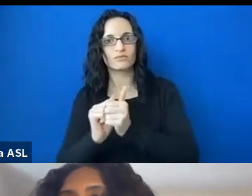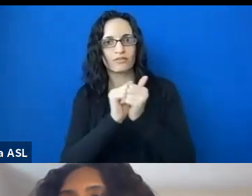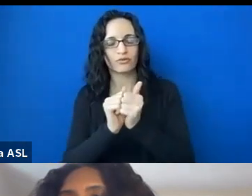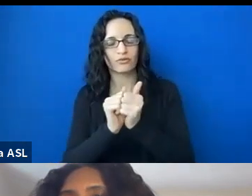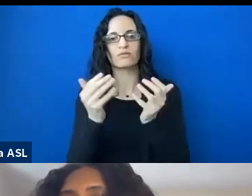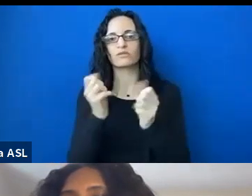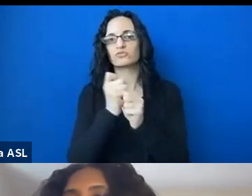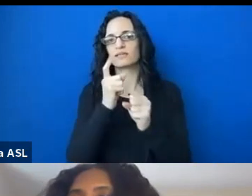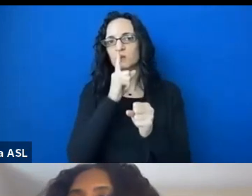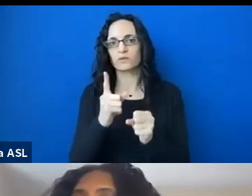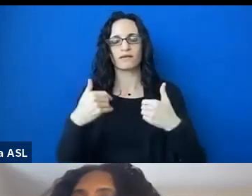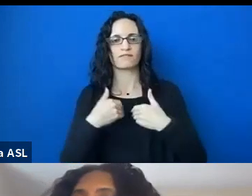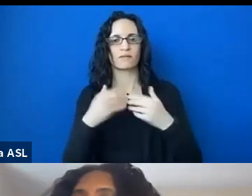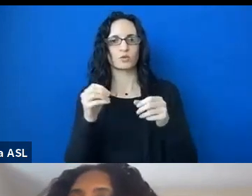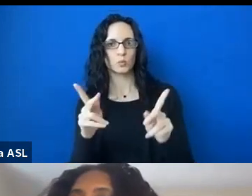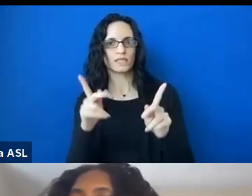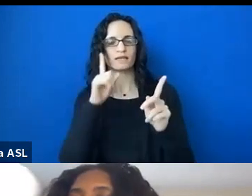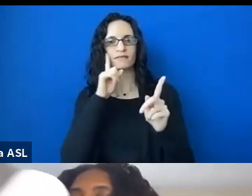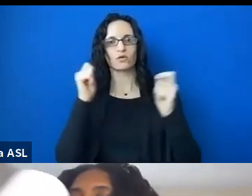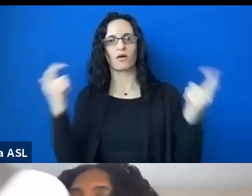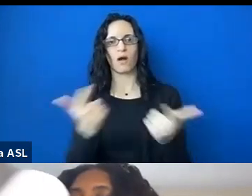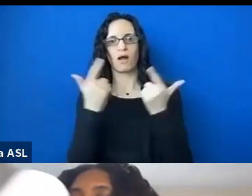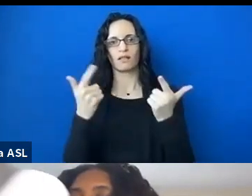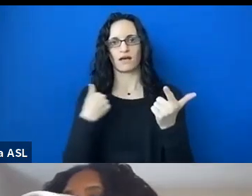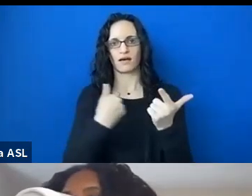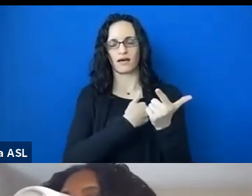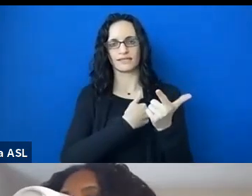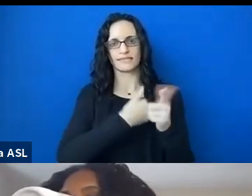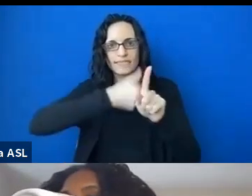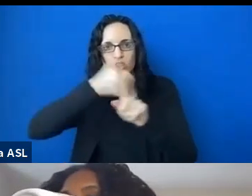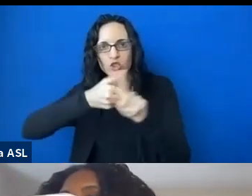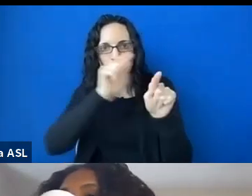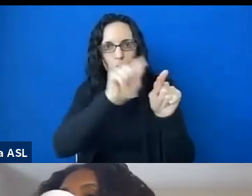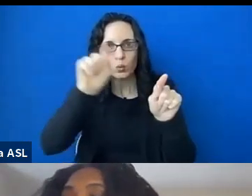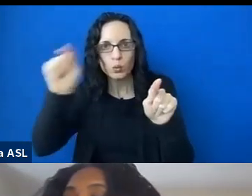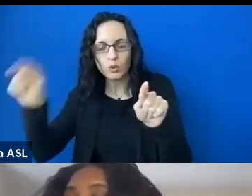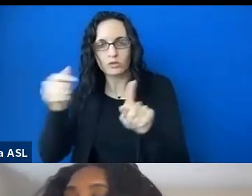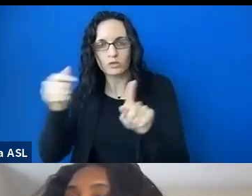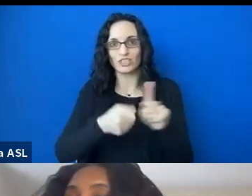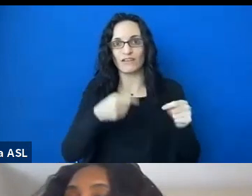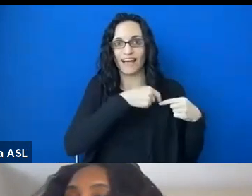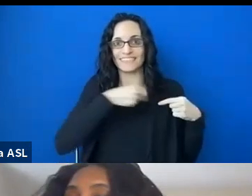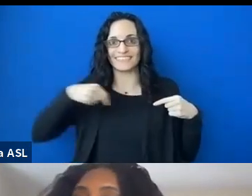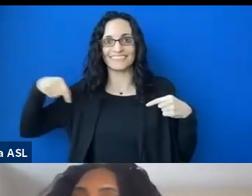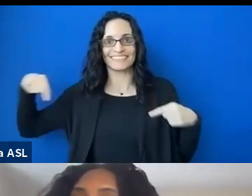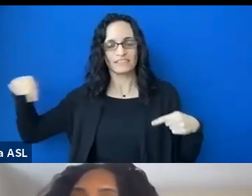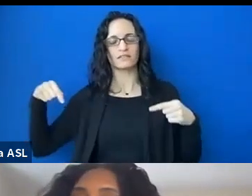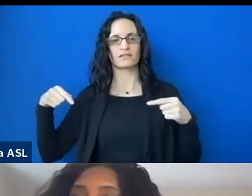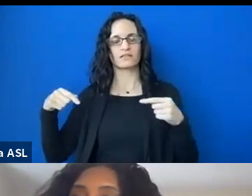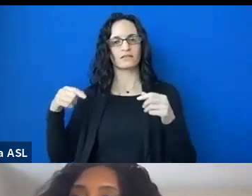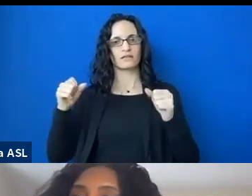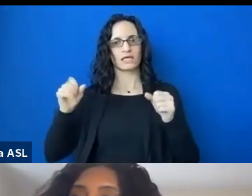opportunity for each of us, for each of you, for each of us to weigh in. That's